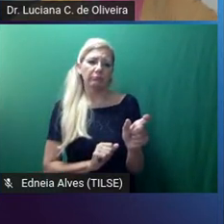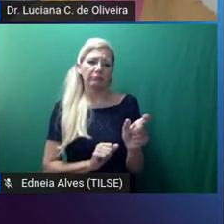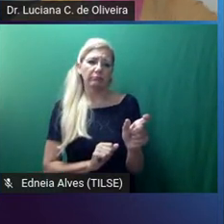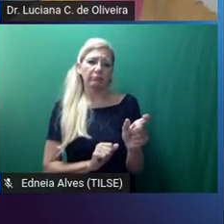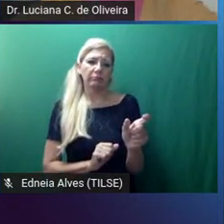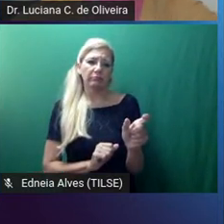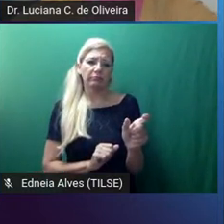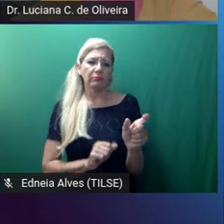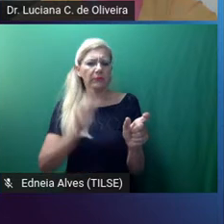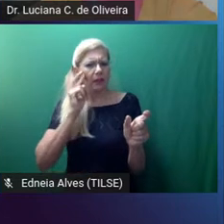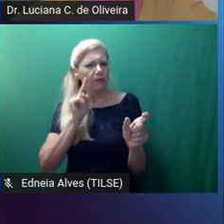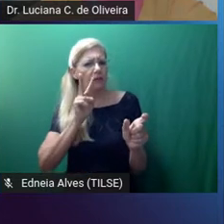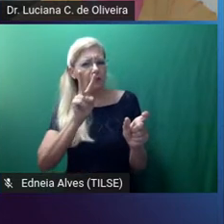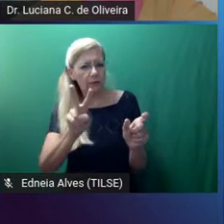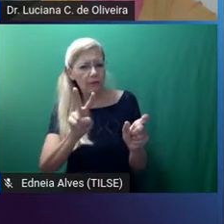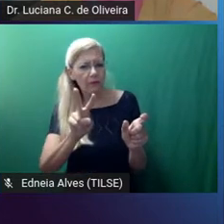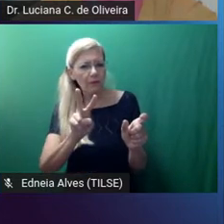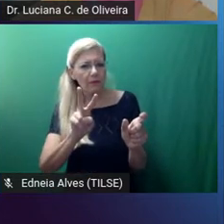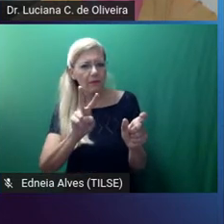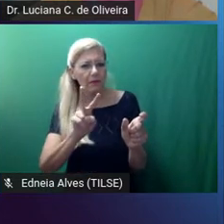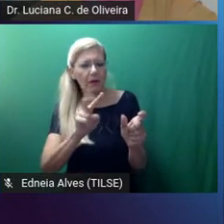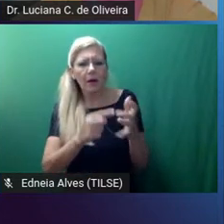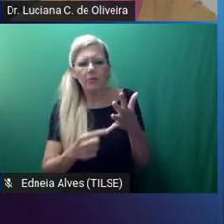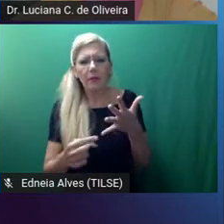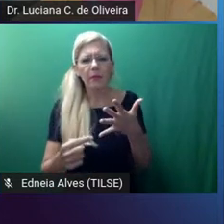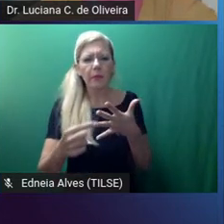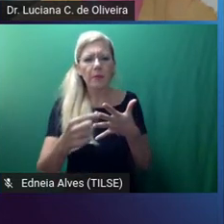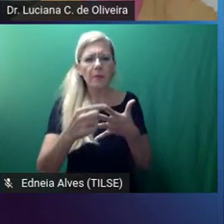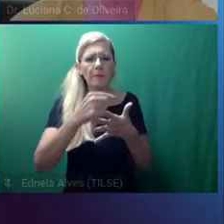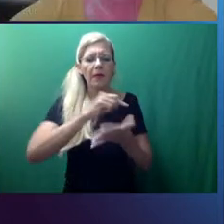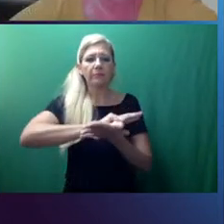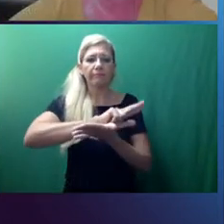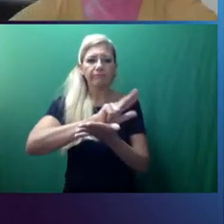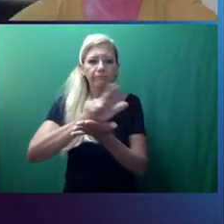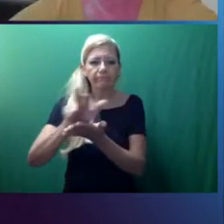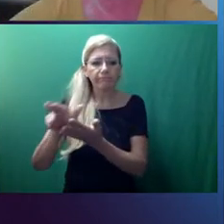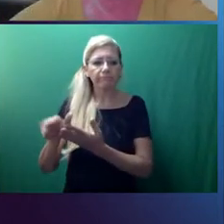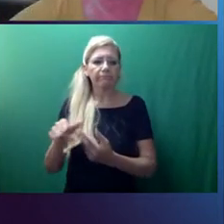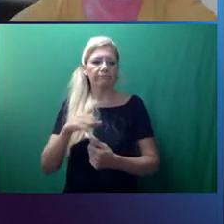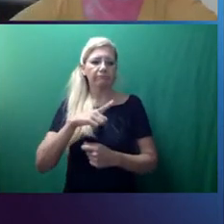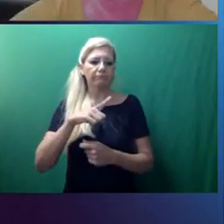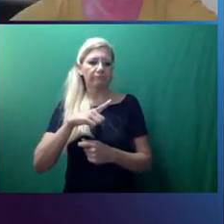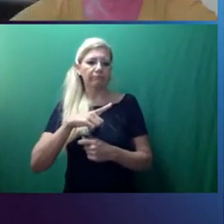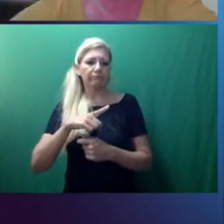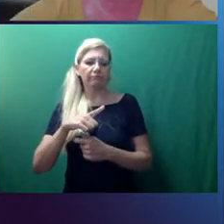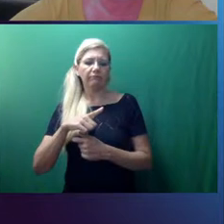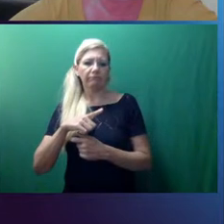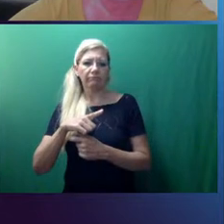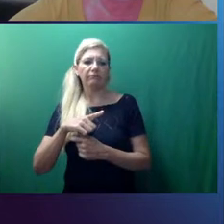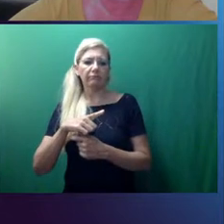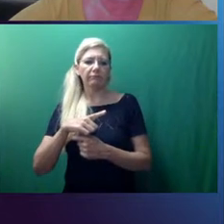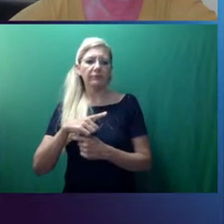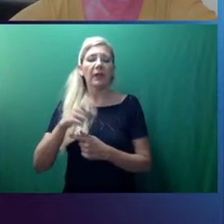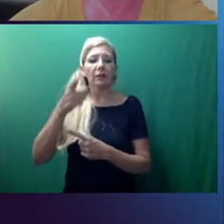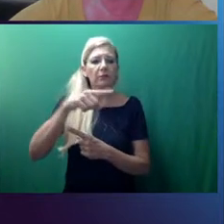Do you see a lot of diversity? Do you hear people say,